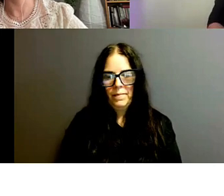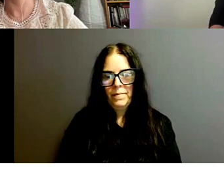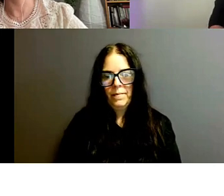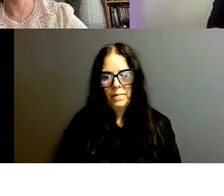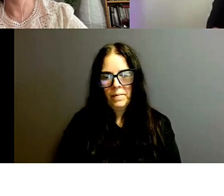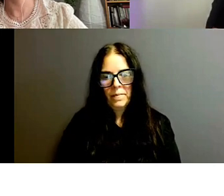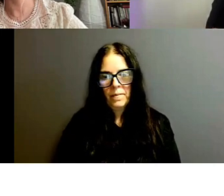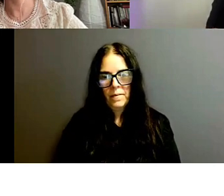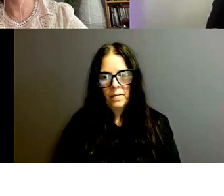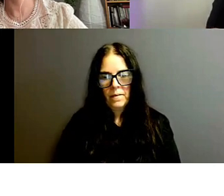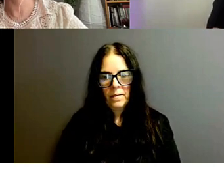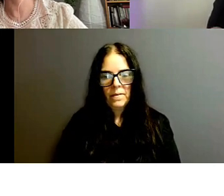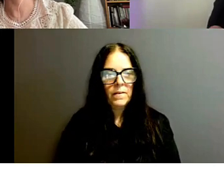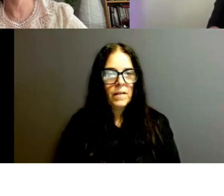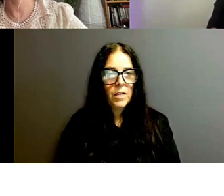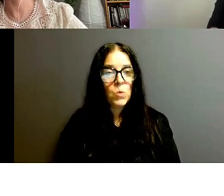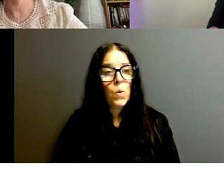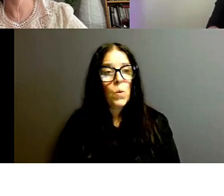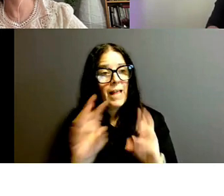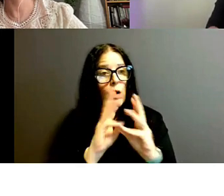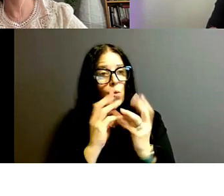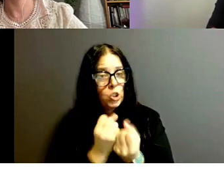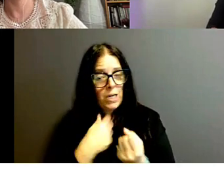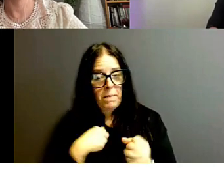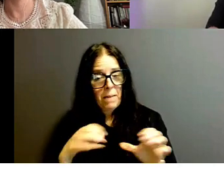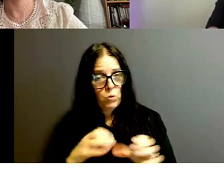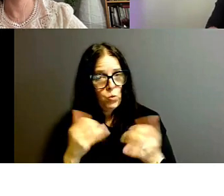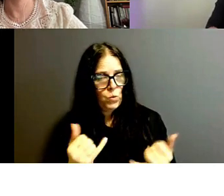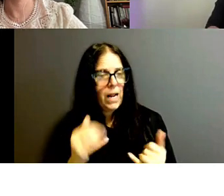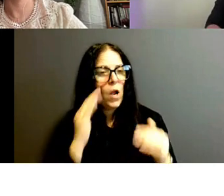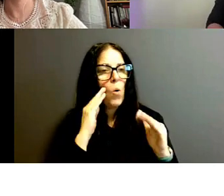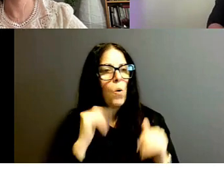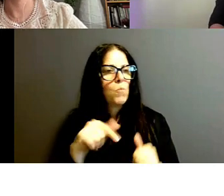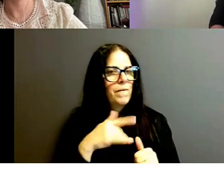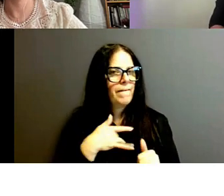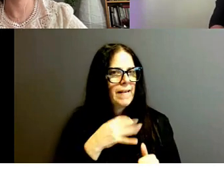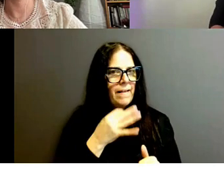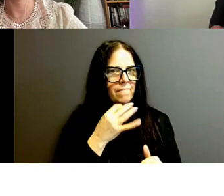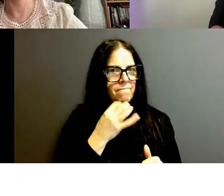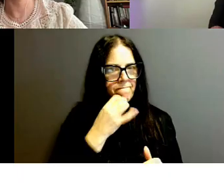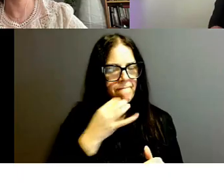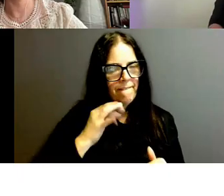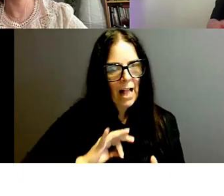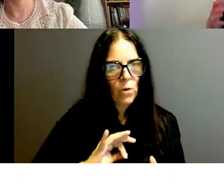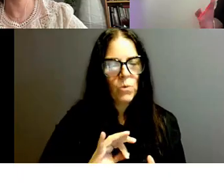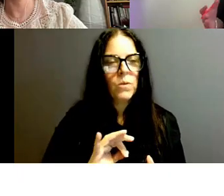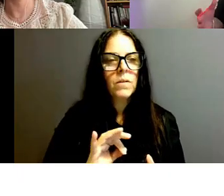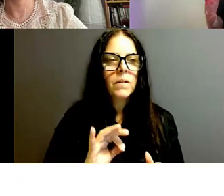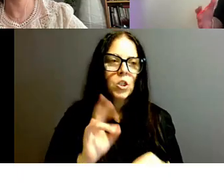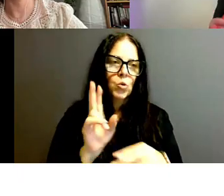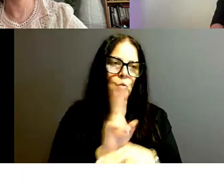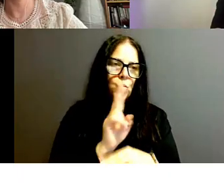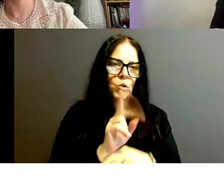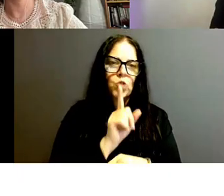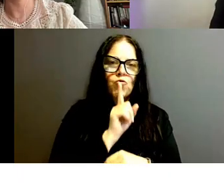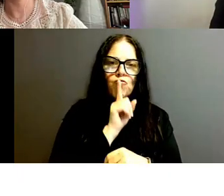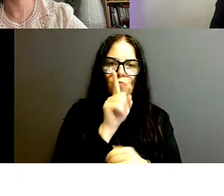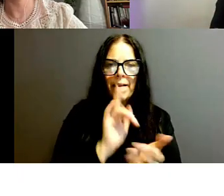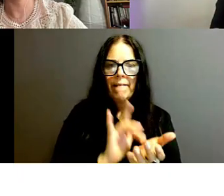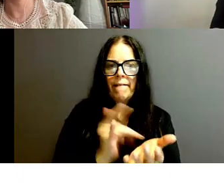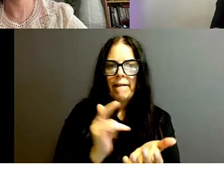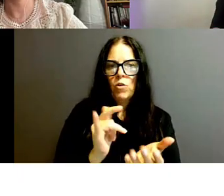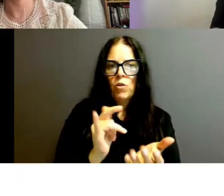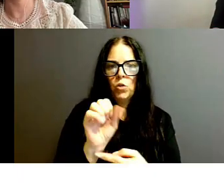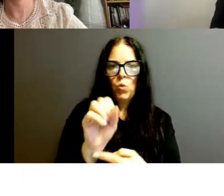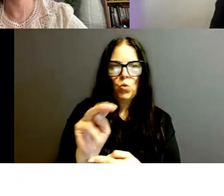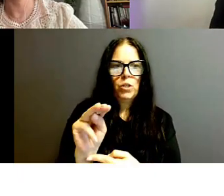So the workshop that I'm doing today, and I hope you find value in it, is really leveraging social